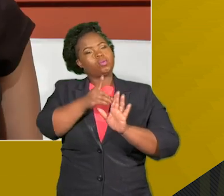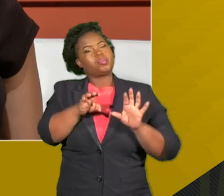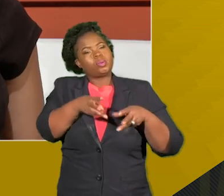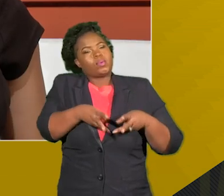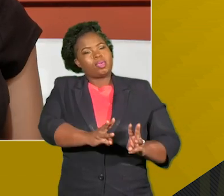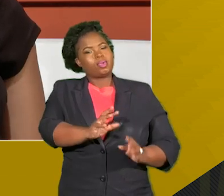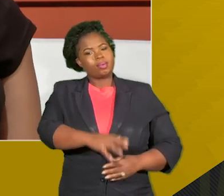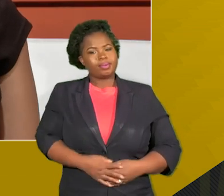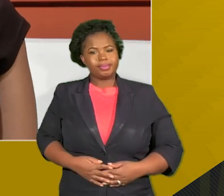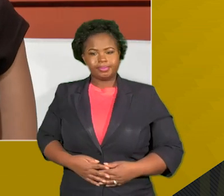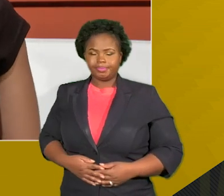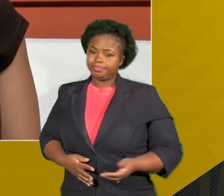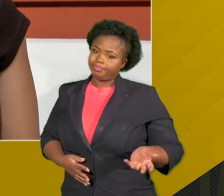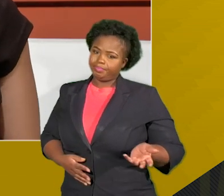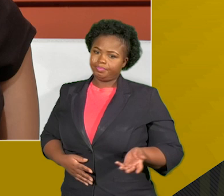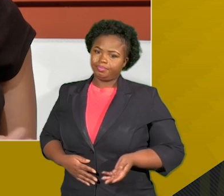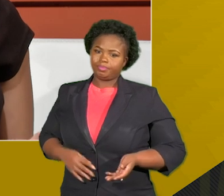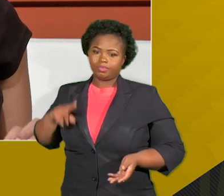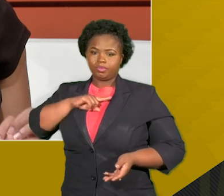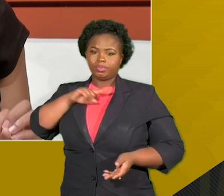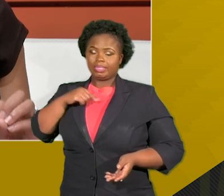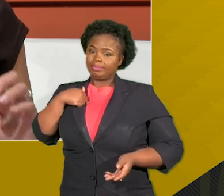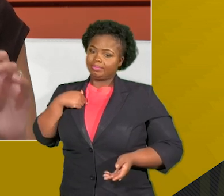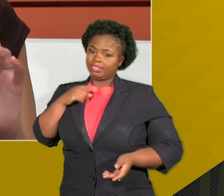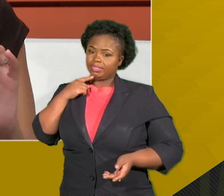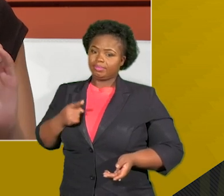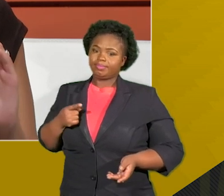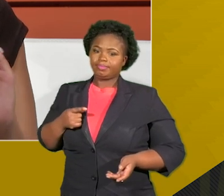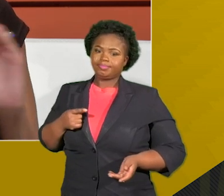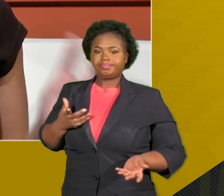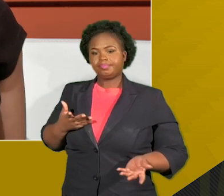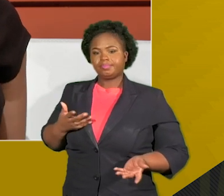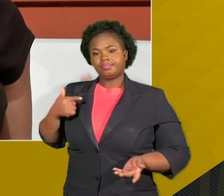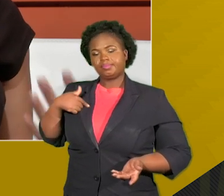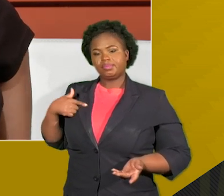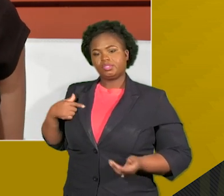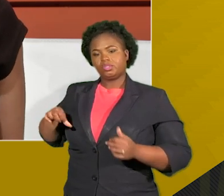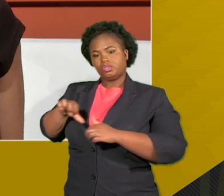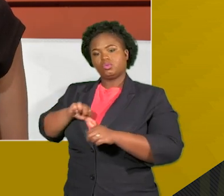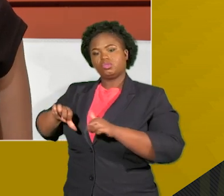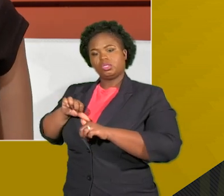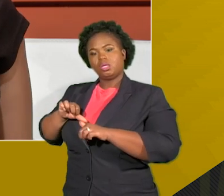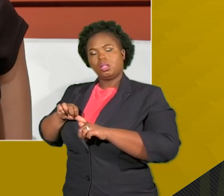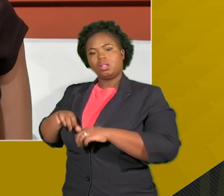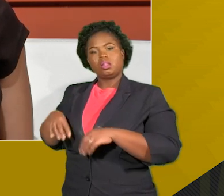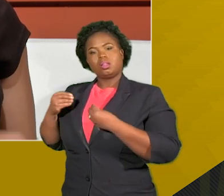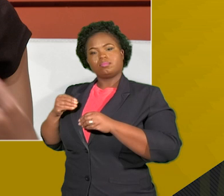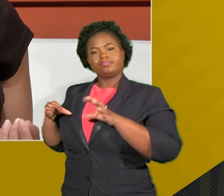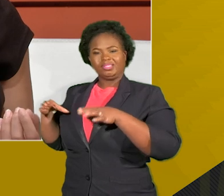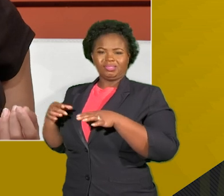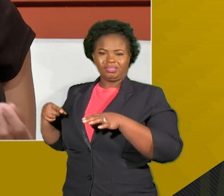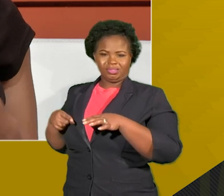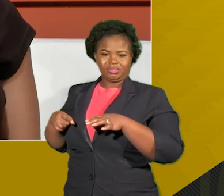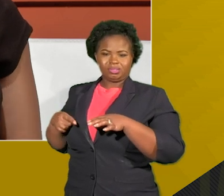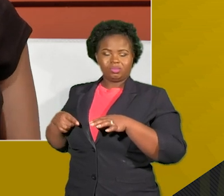So firstly, I will just say the reason why I said I wanted to go in the direction of being a social enterprise was because I